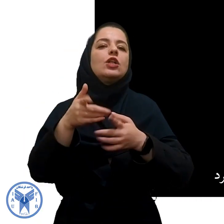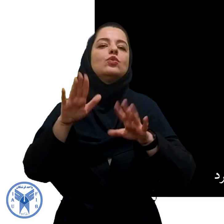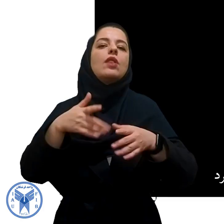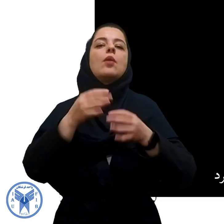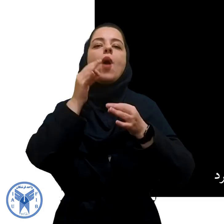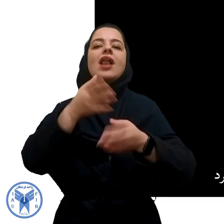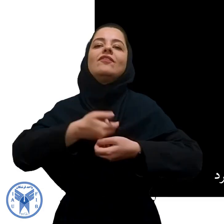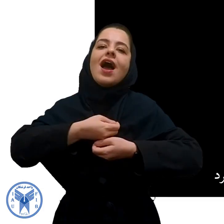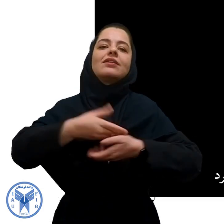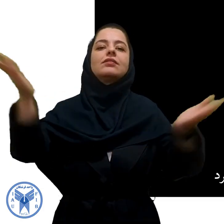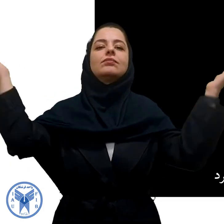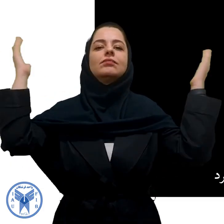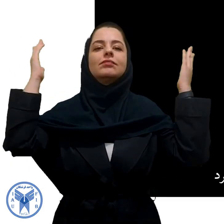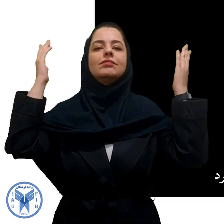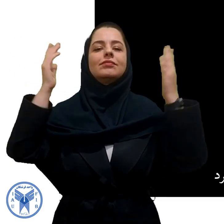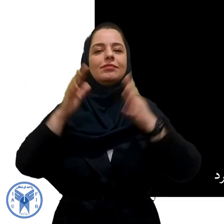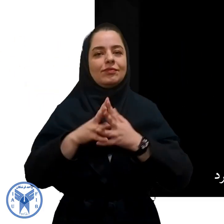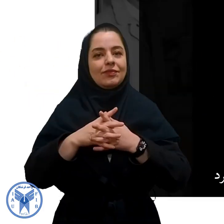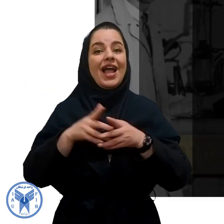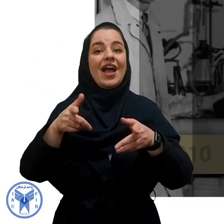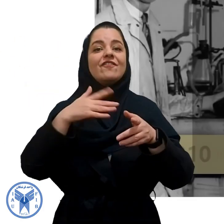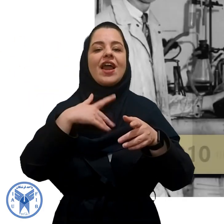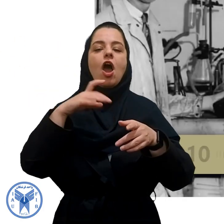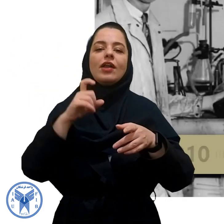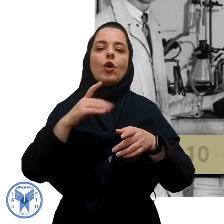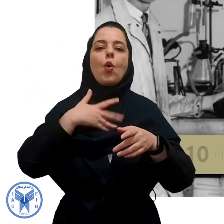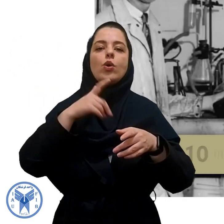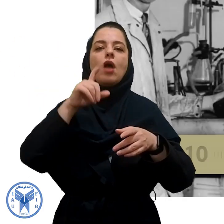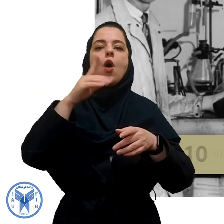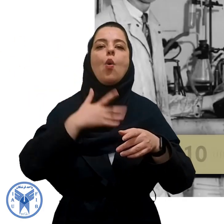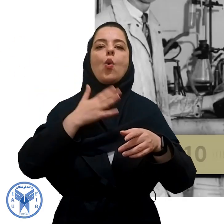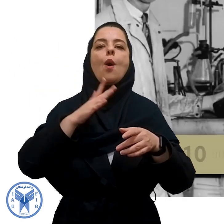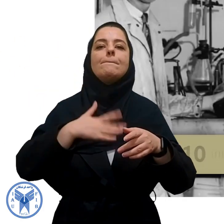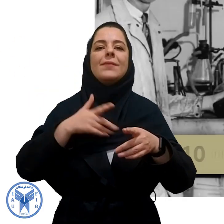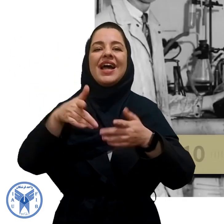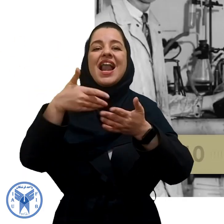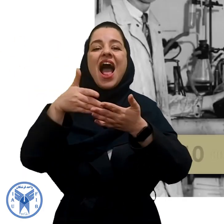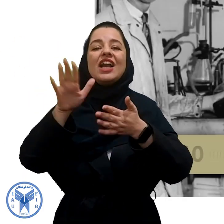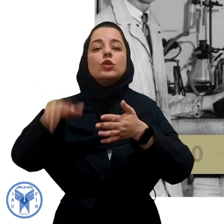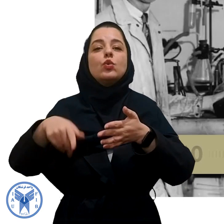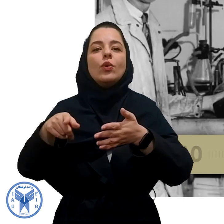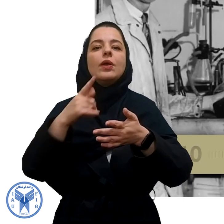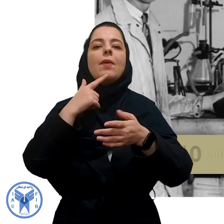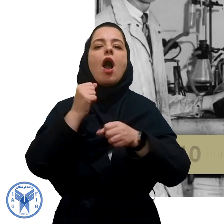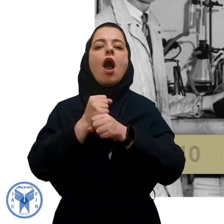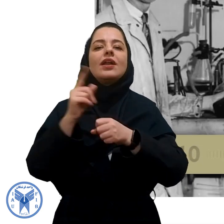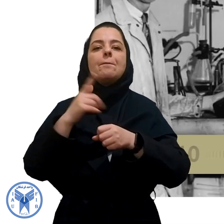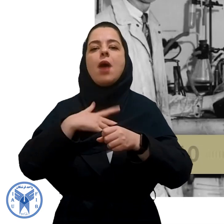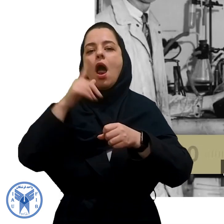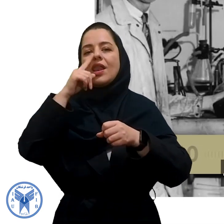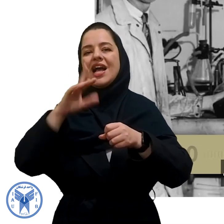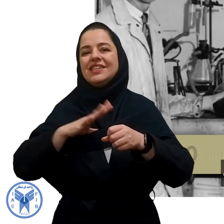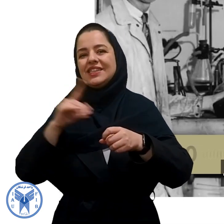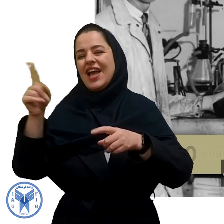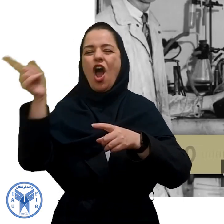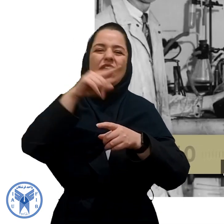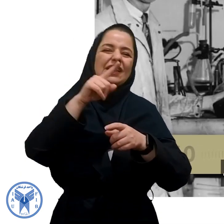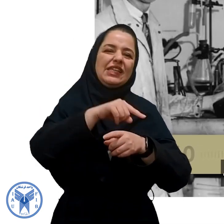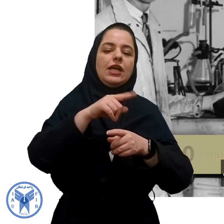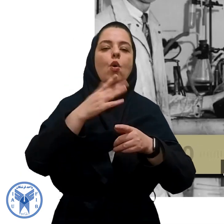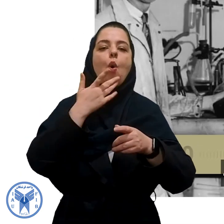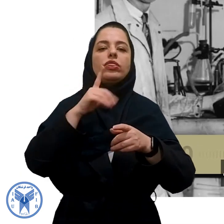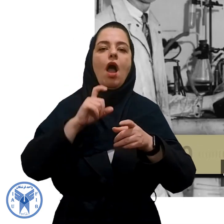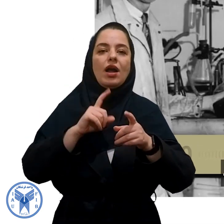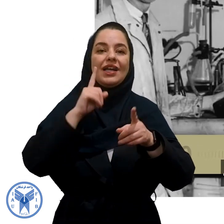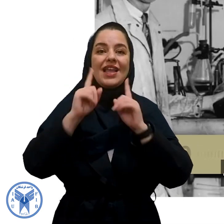this entire movement of color was the Kodachrome process. It really begins with the work of Mans and Godowski at the